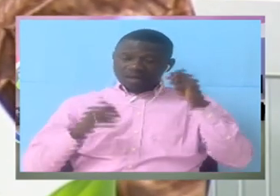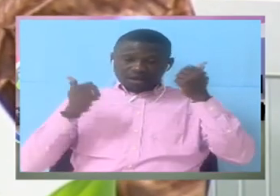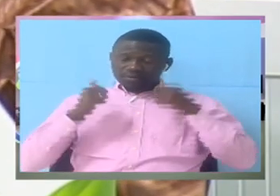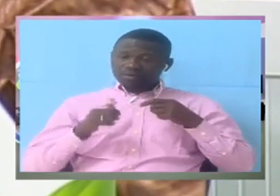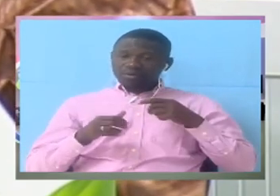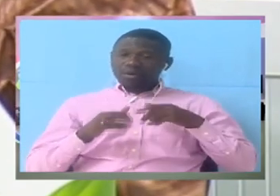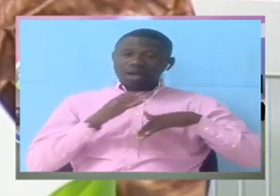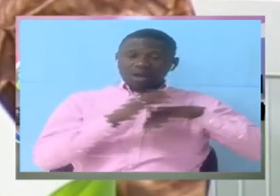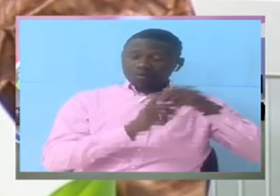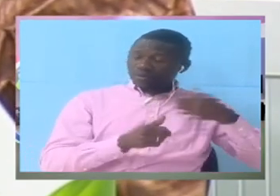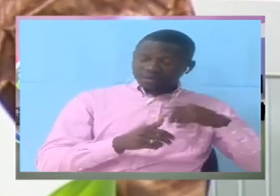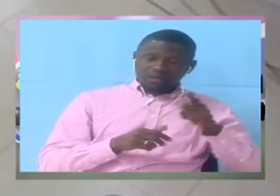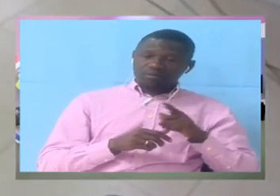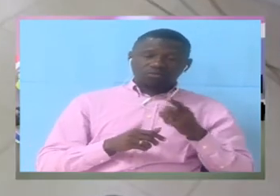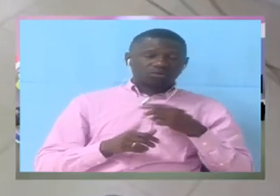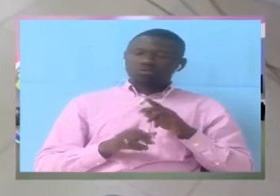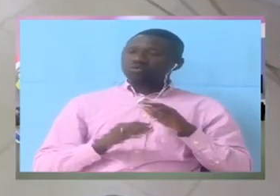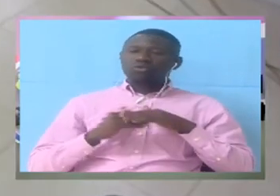happens in Ramansia.